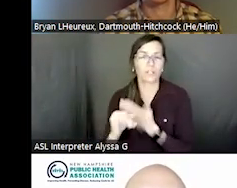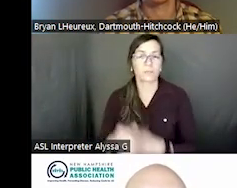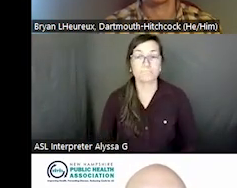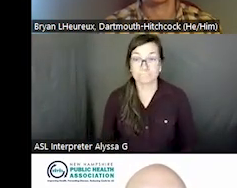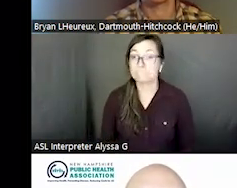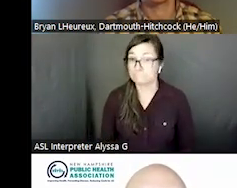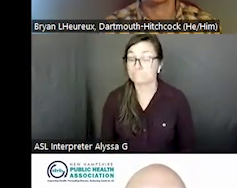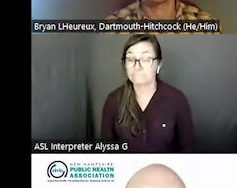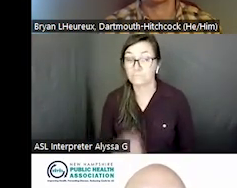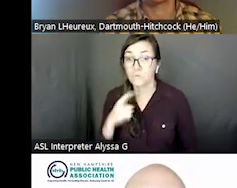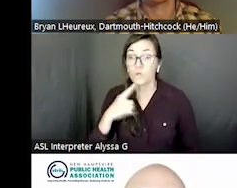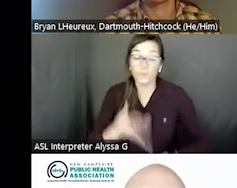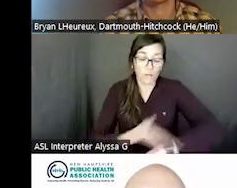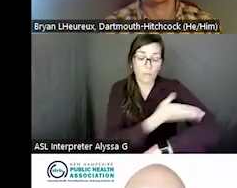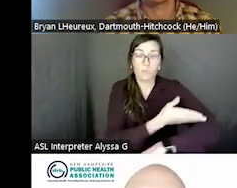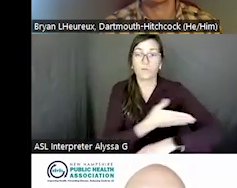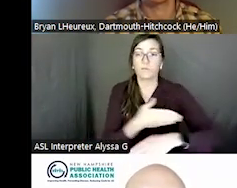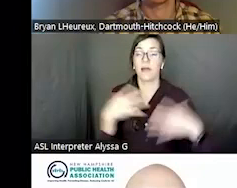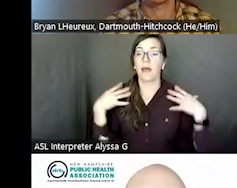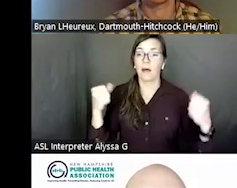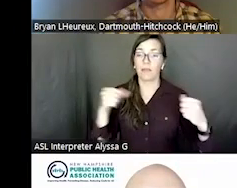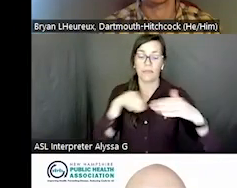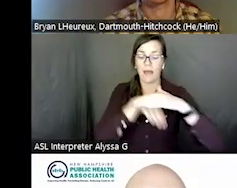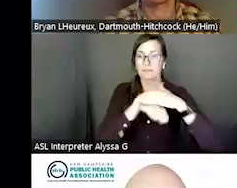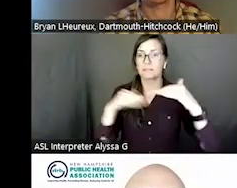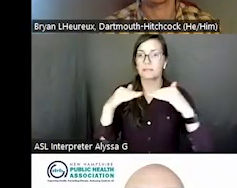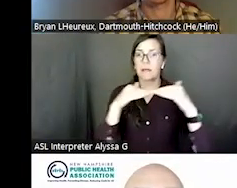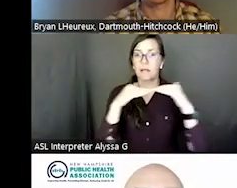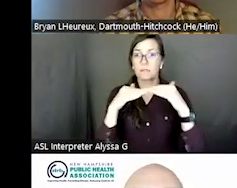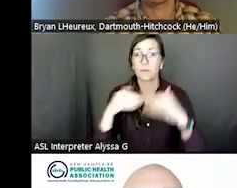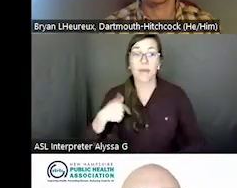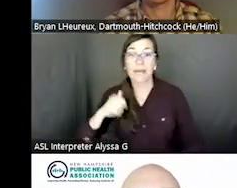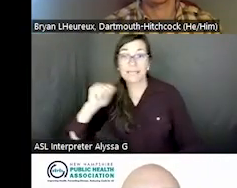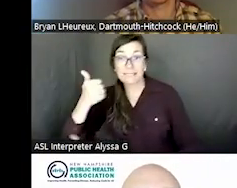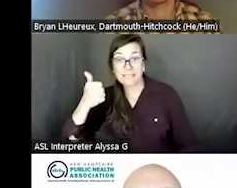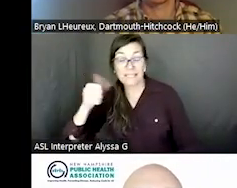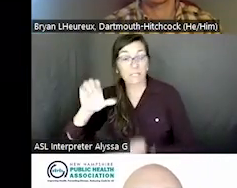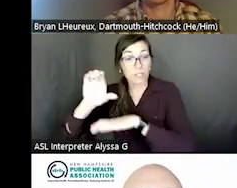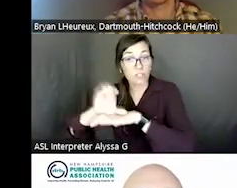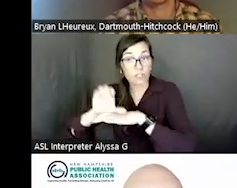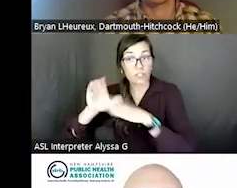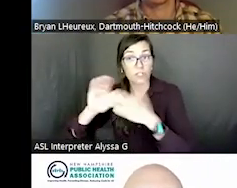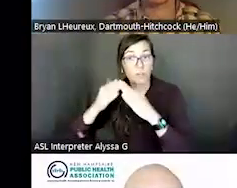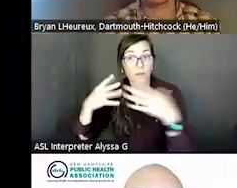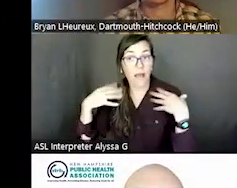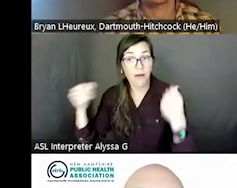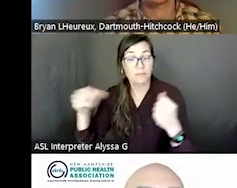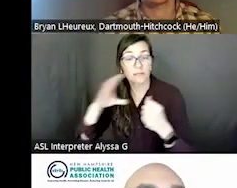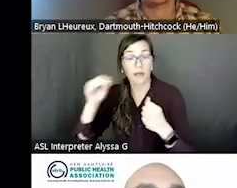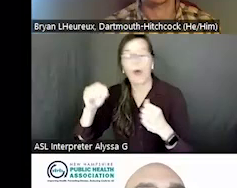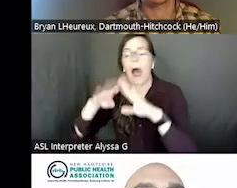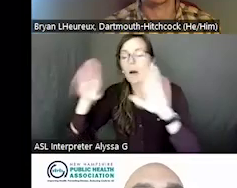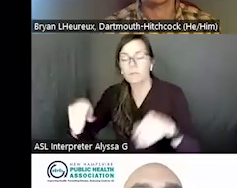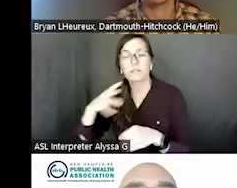improve health equity. This was a piece about how we got 10 churches, community centers, and housing programs to get together and take this pledge